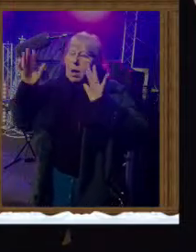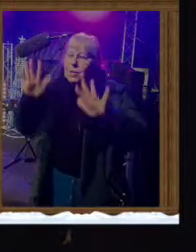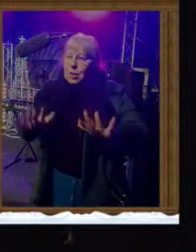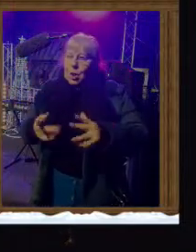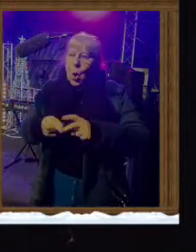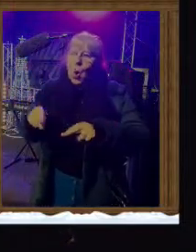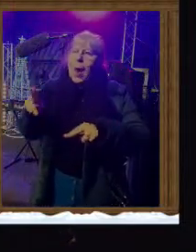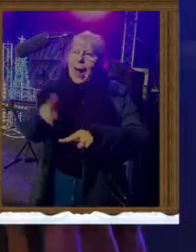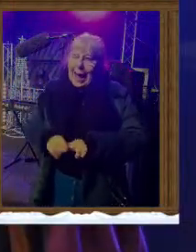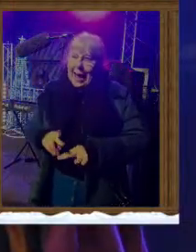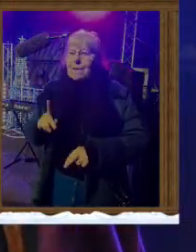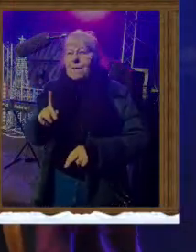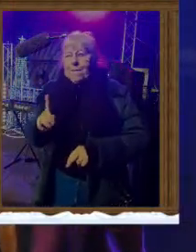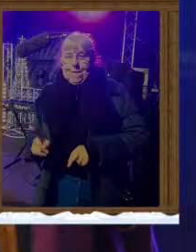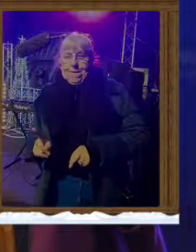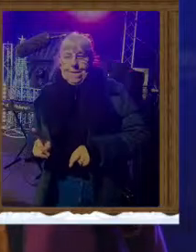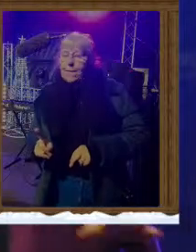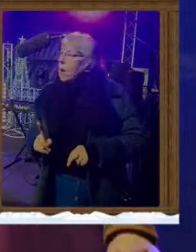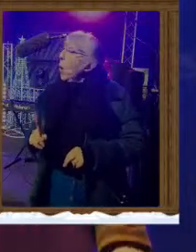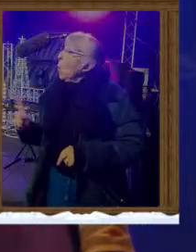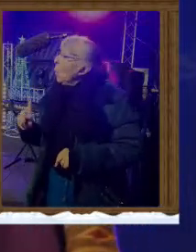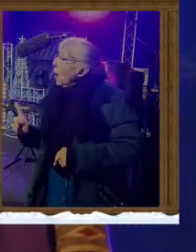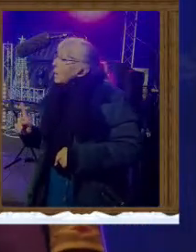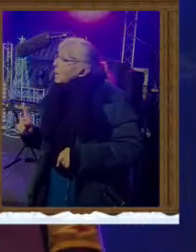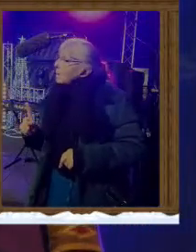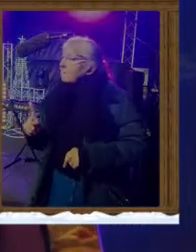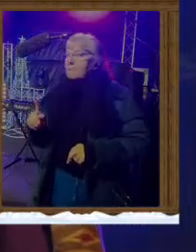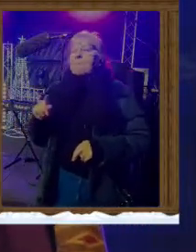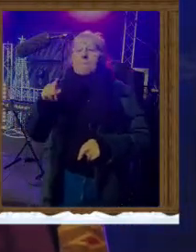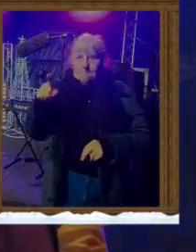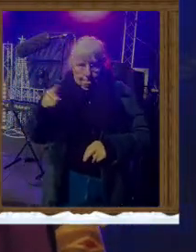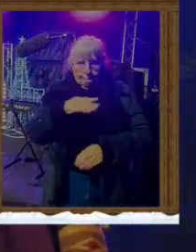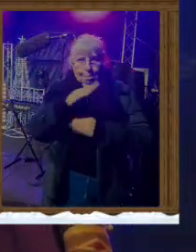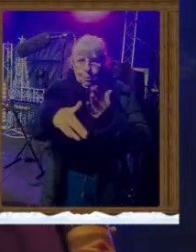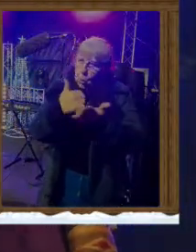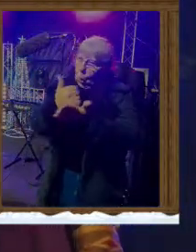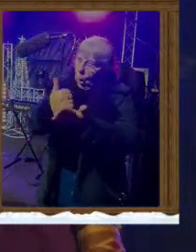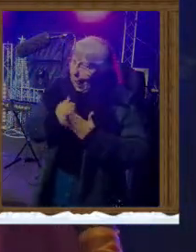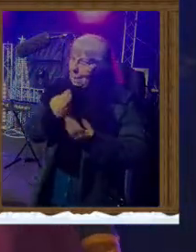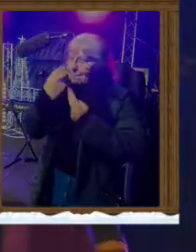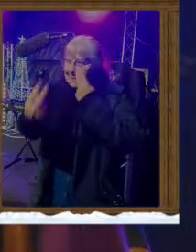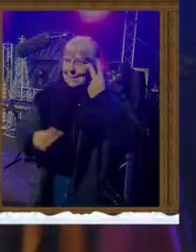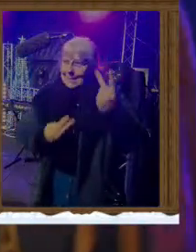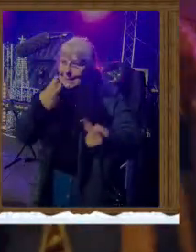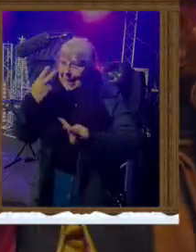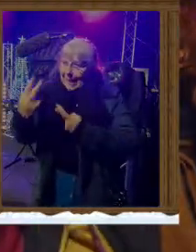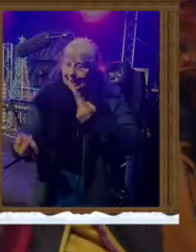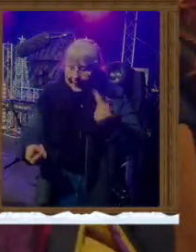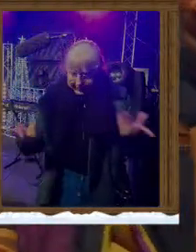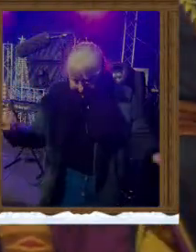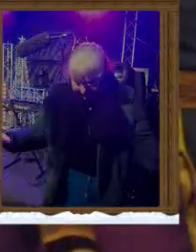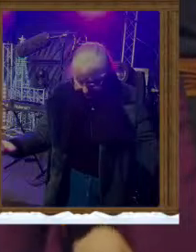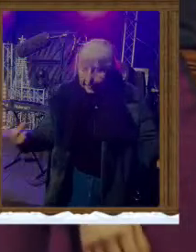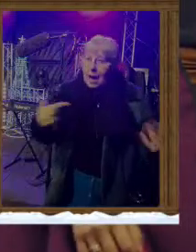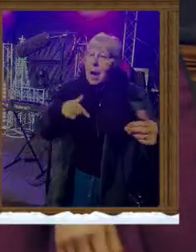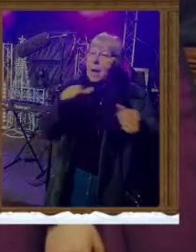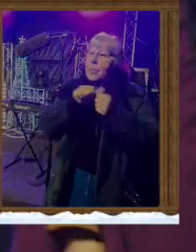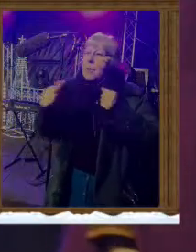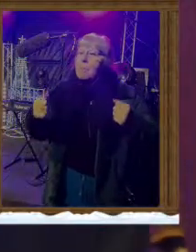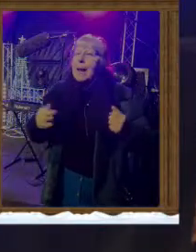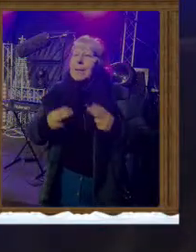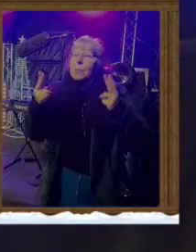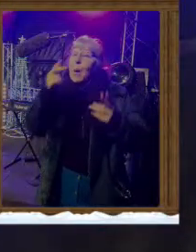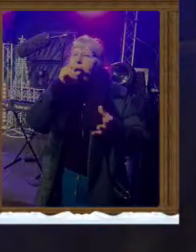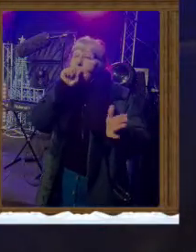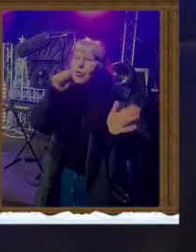one condition. Okay, well, what is it, Elsa? That you all help me to sing. You see, the best way to